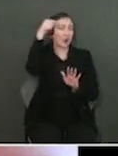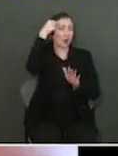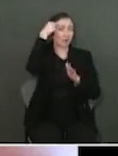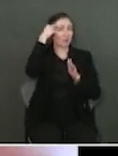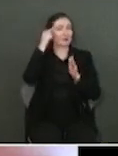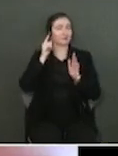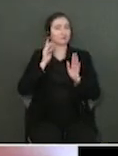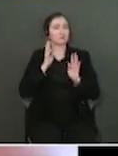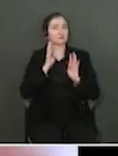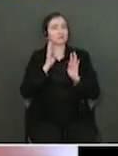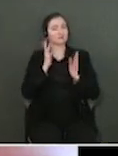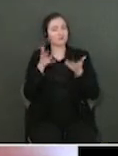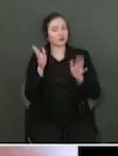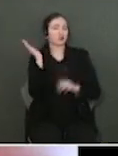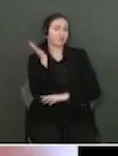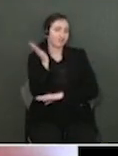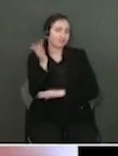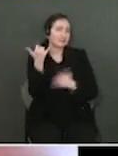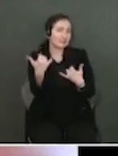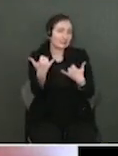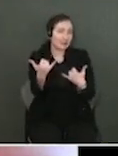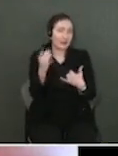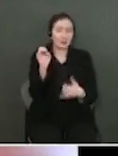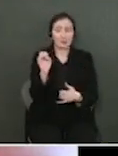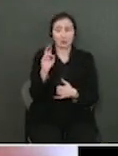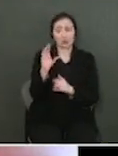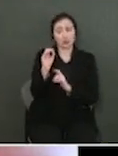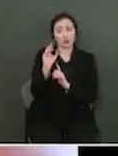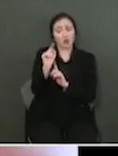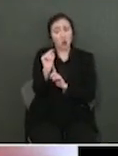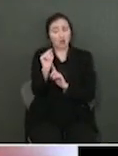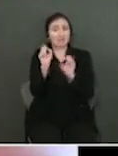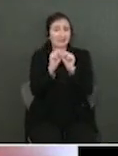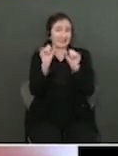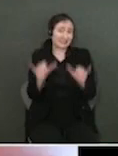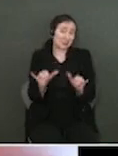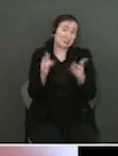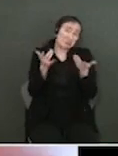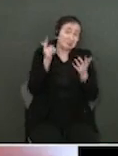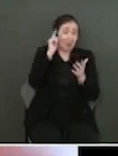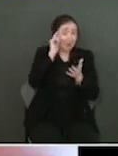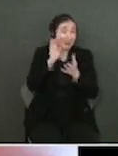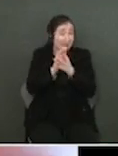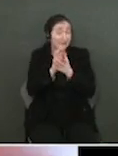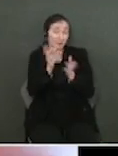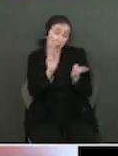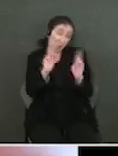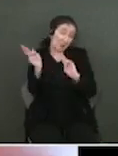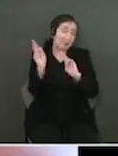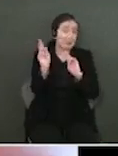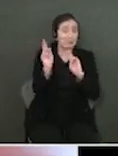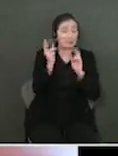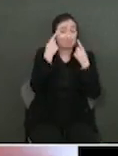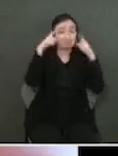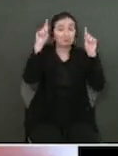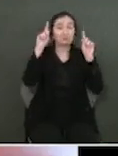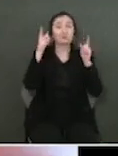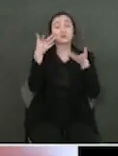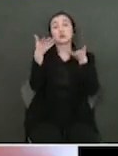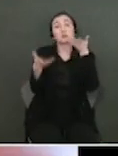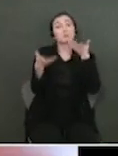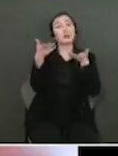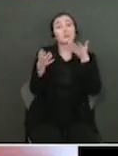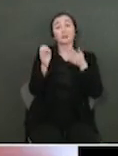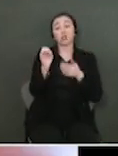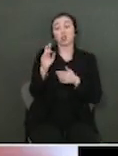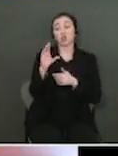as well. But I do believe the ERCOT system is ready to go. We might very well see an ERCOT system-wide